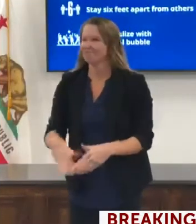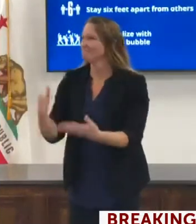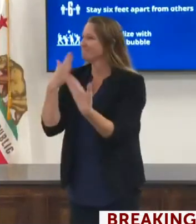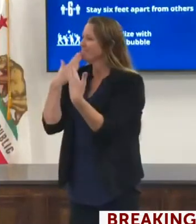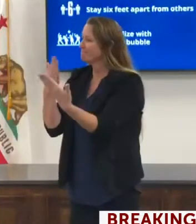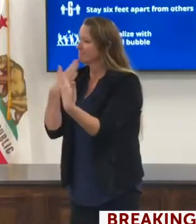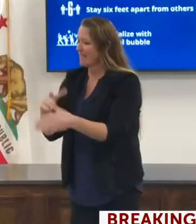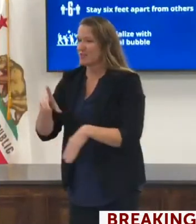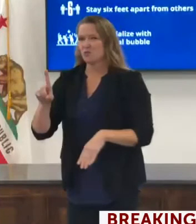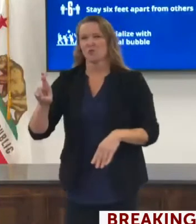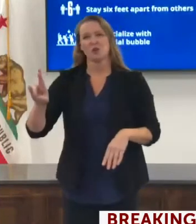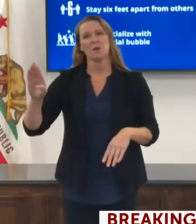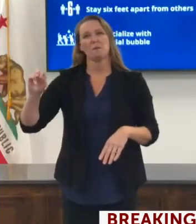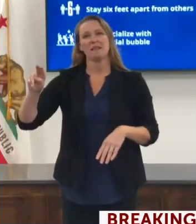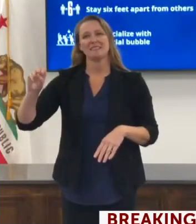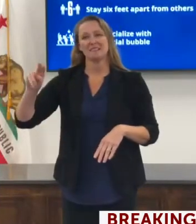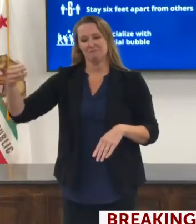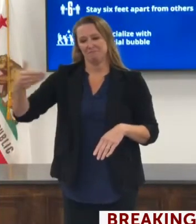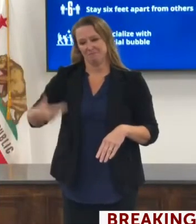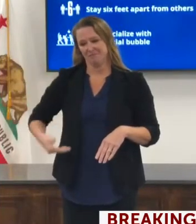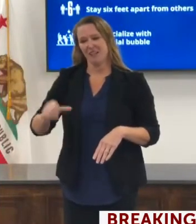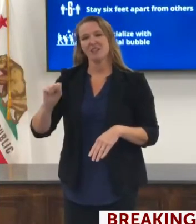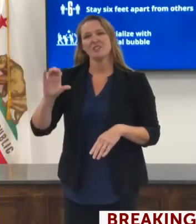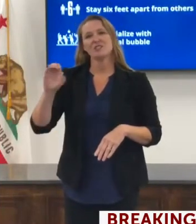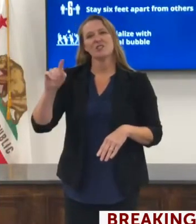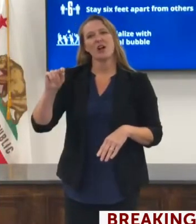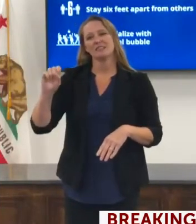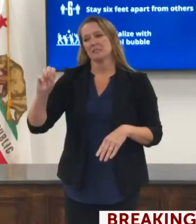Thank you, Dr. Benson. My name is Scott Smith. I'm the